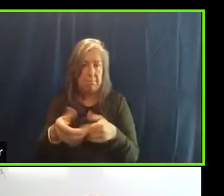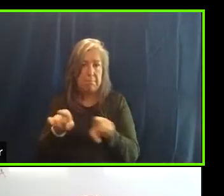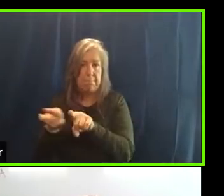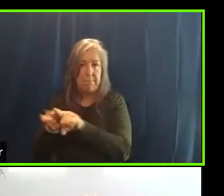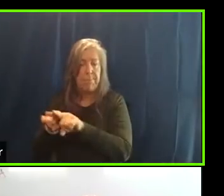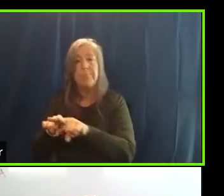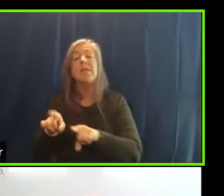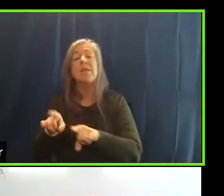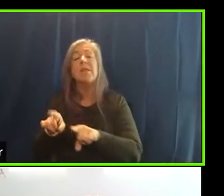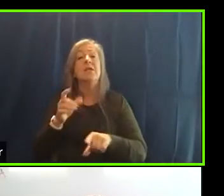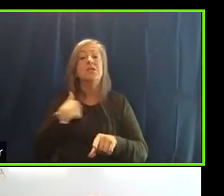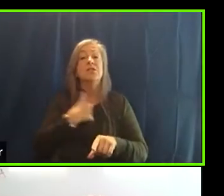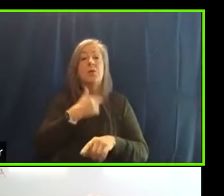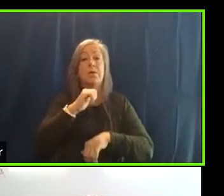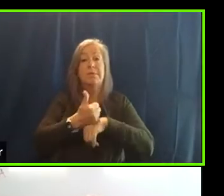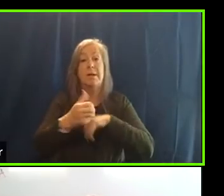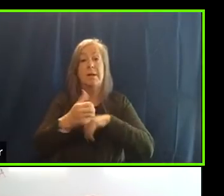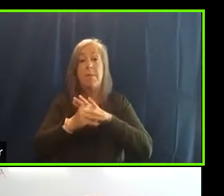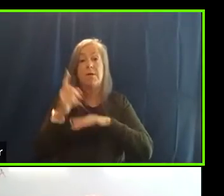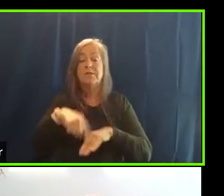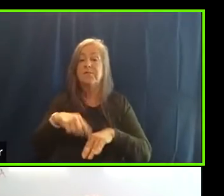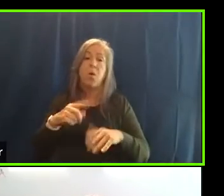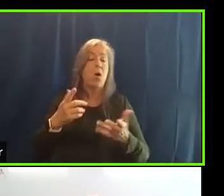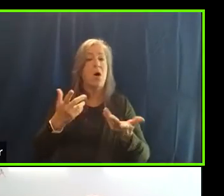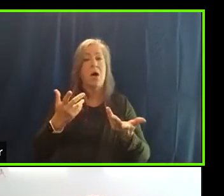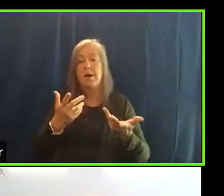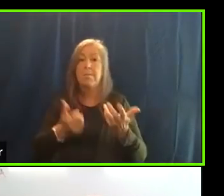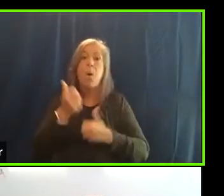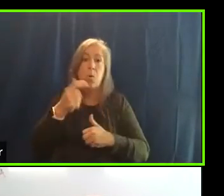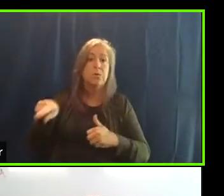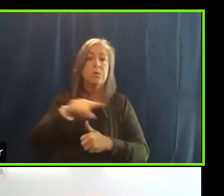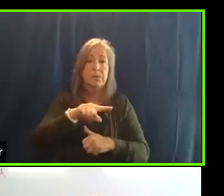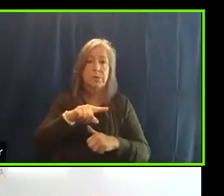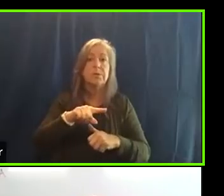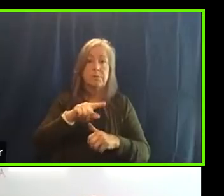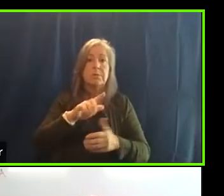the 5-6 and secondary level,